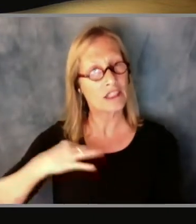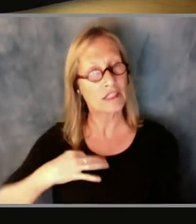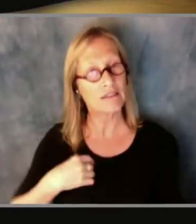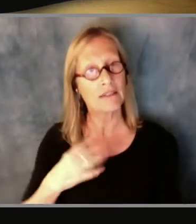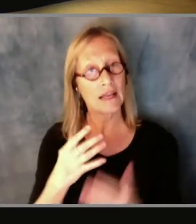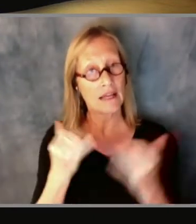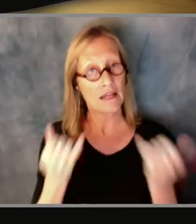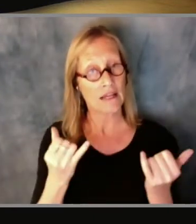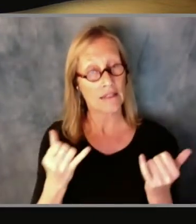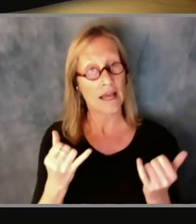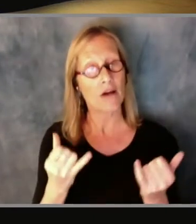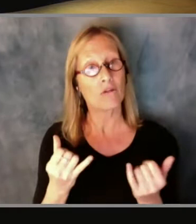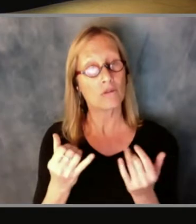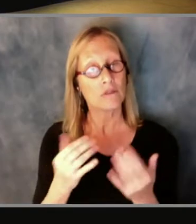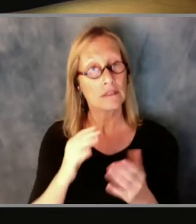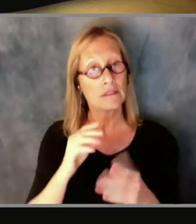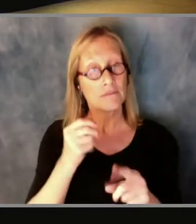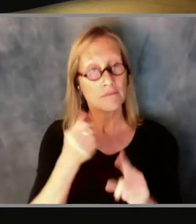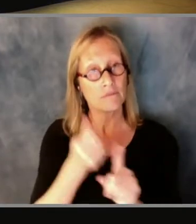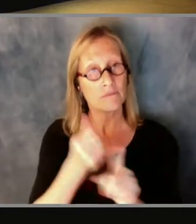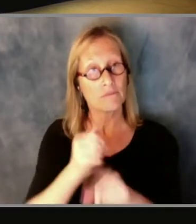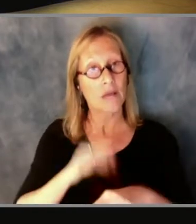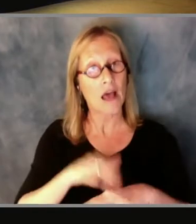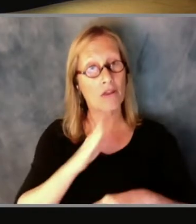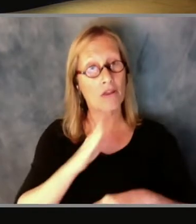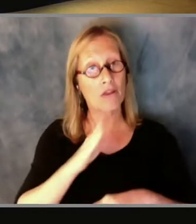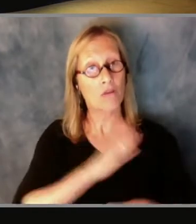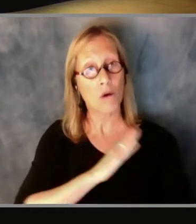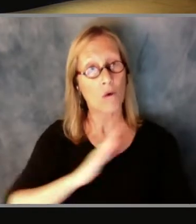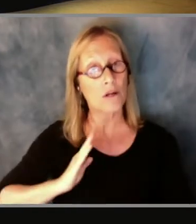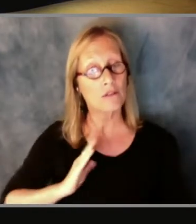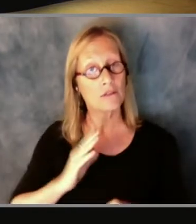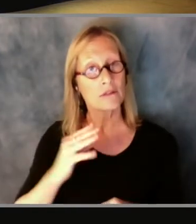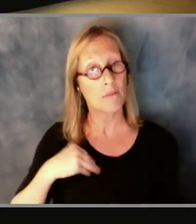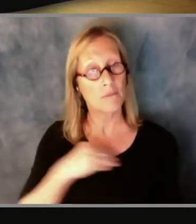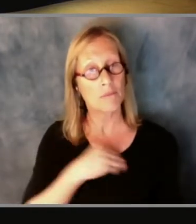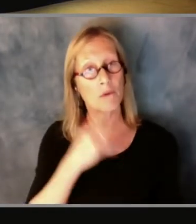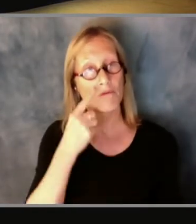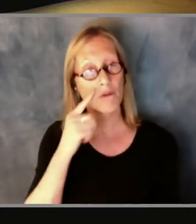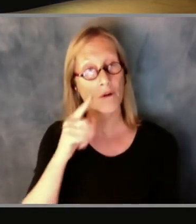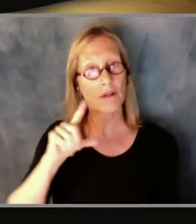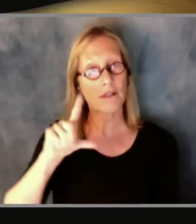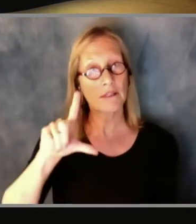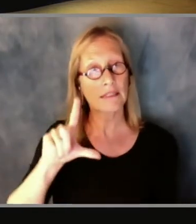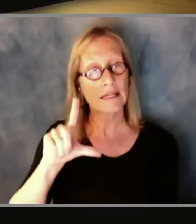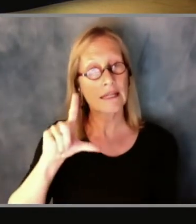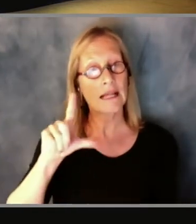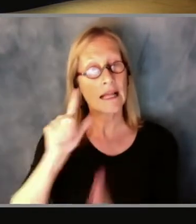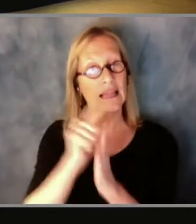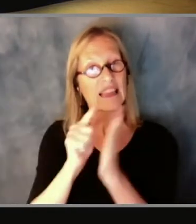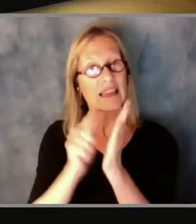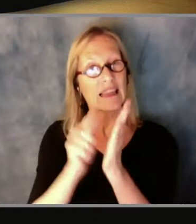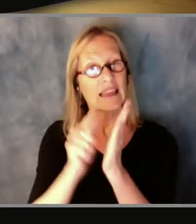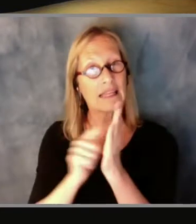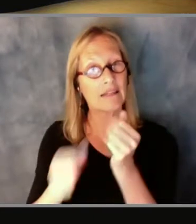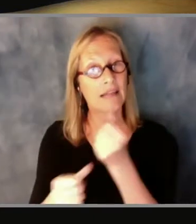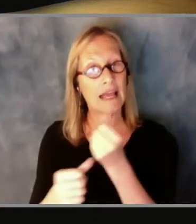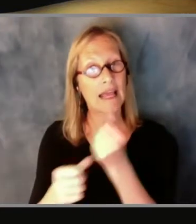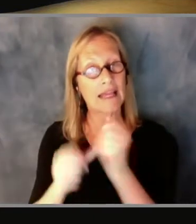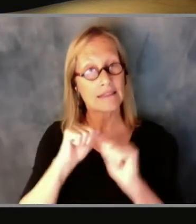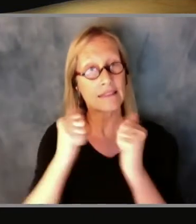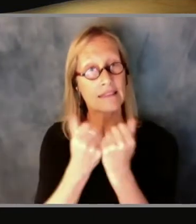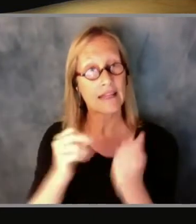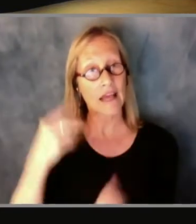serves as a board member with the Legal Aid Society of Hawaii and